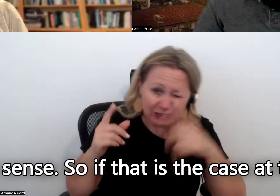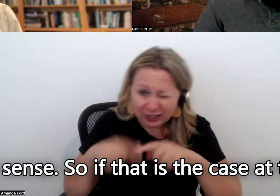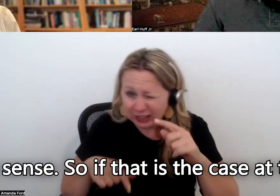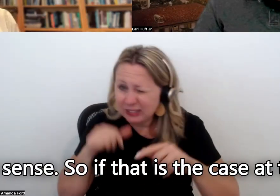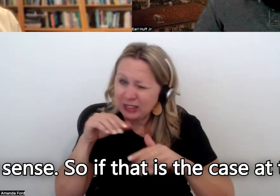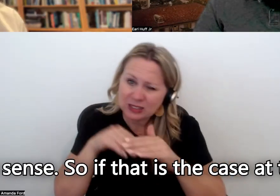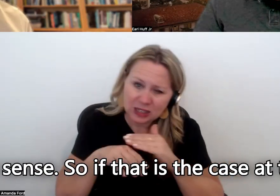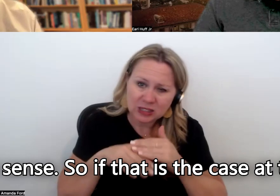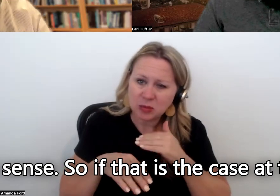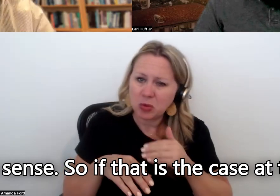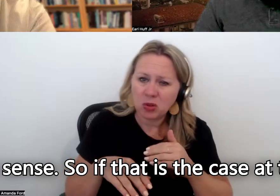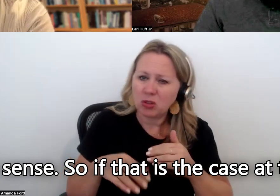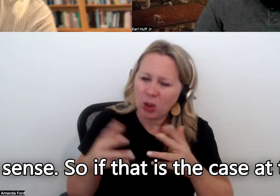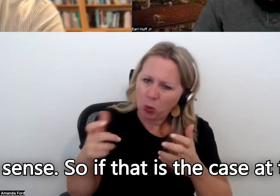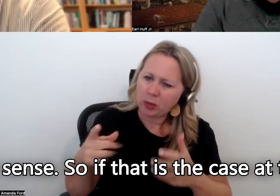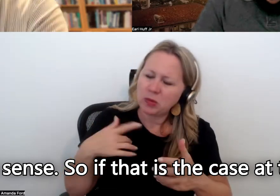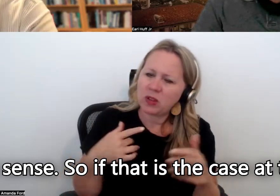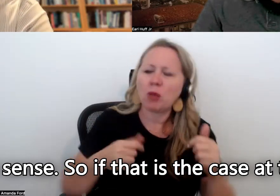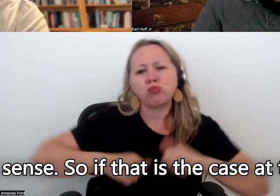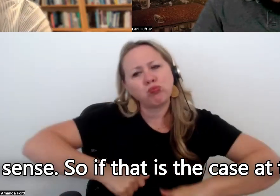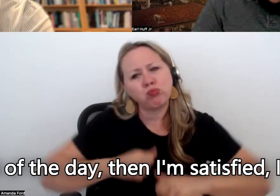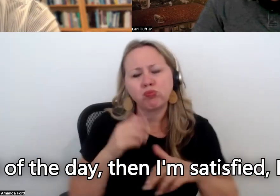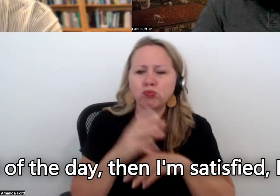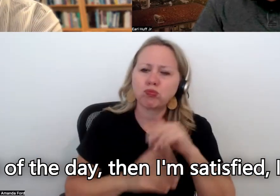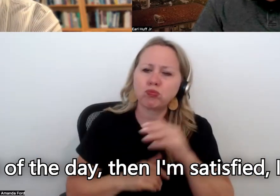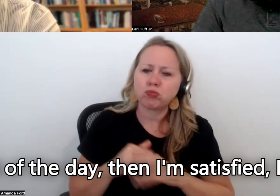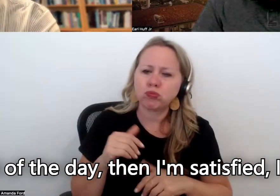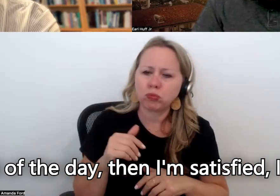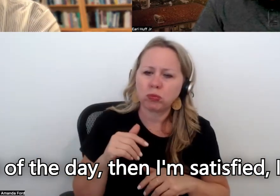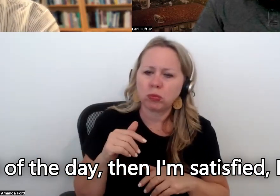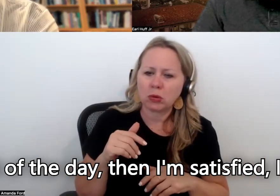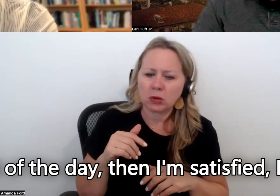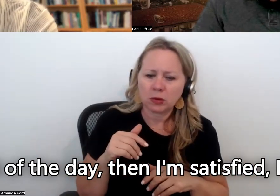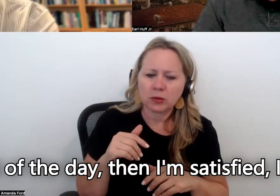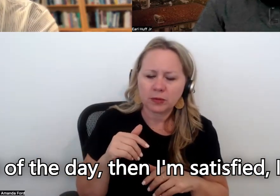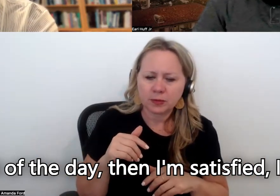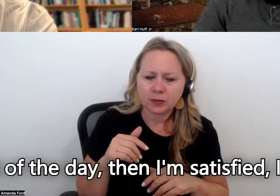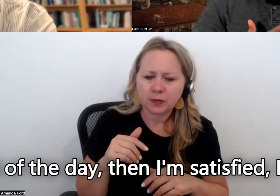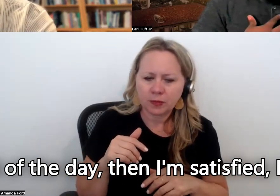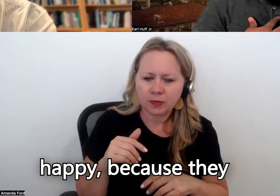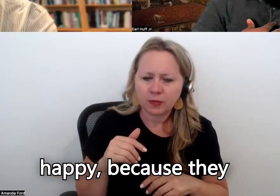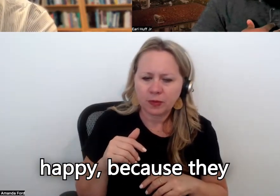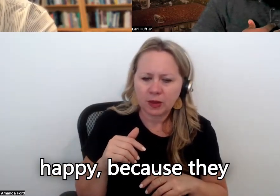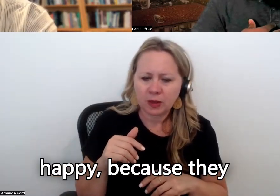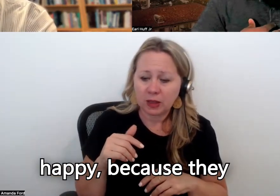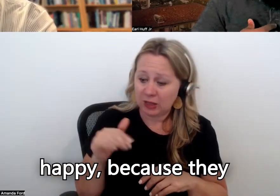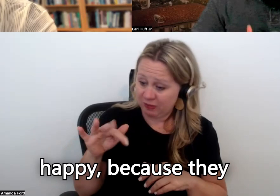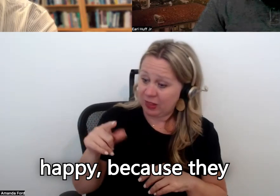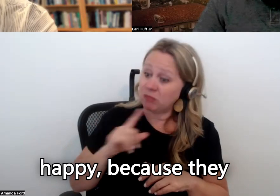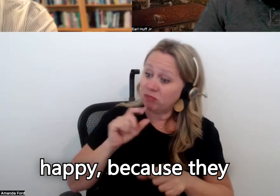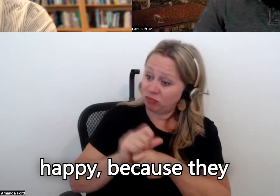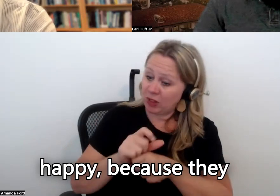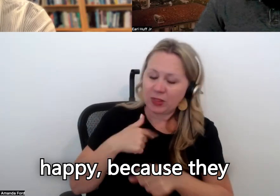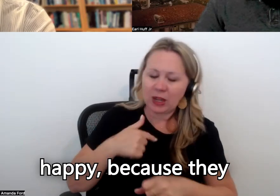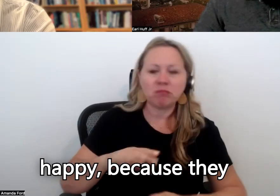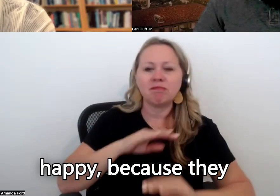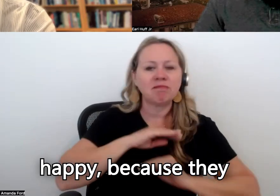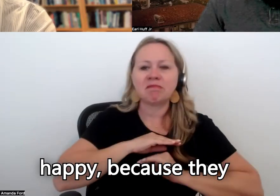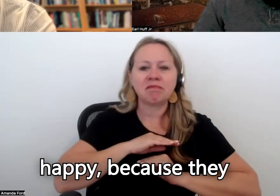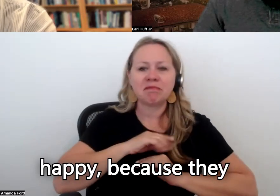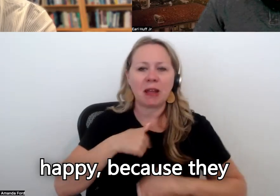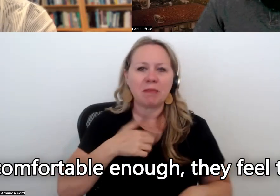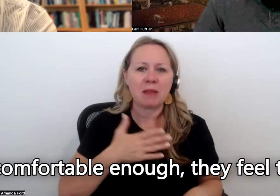Right. in that sense. So if that is the case at the end of the day, then I'm satisfied, I'm happy,